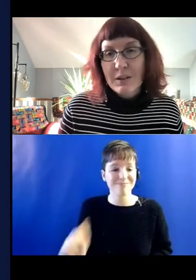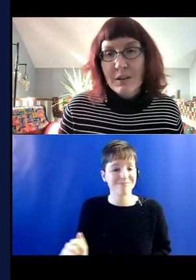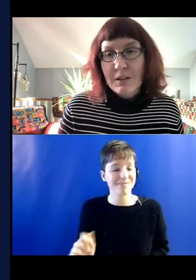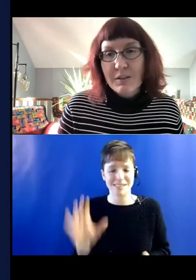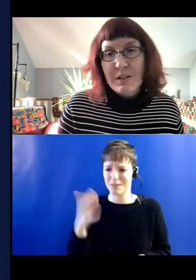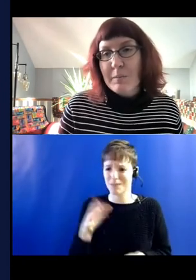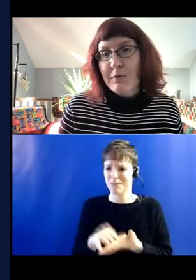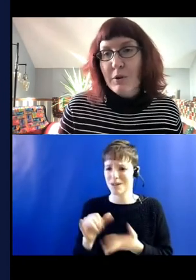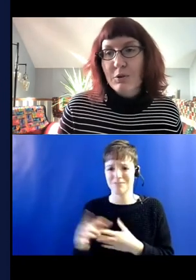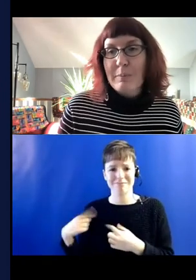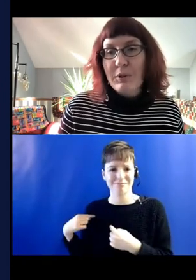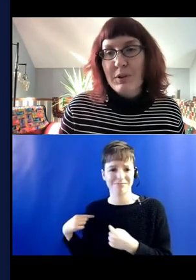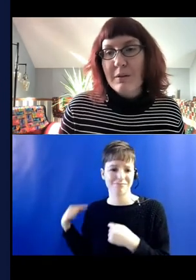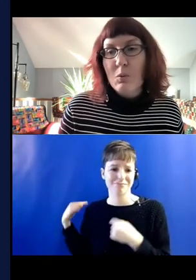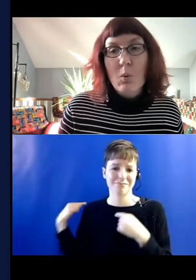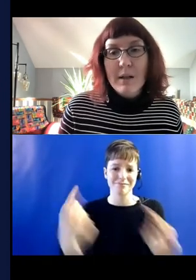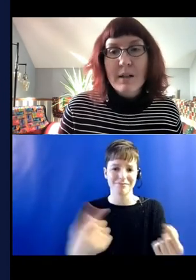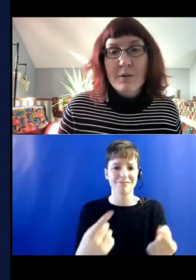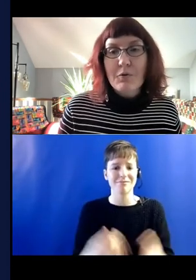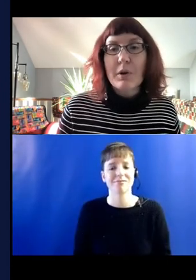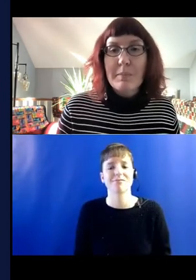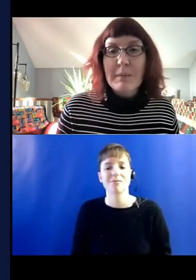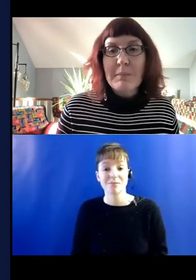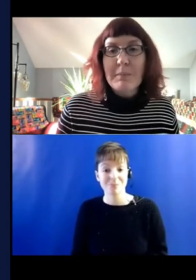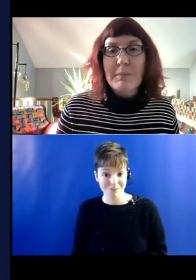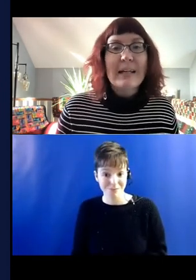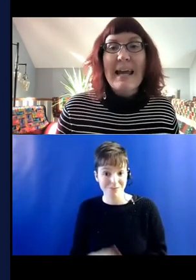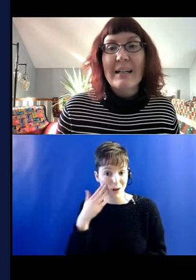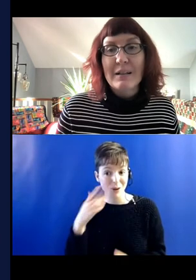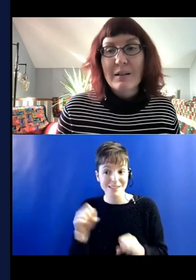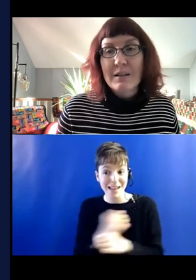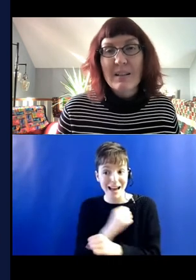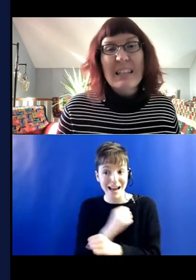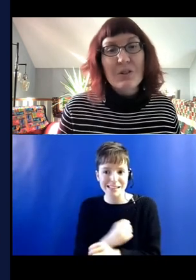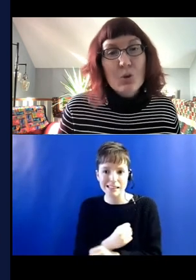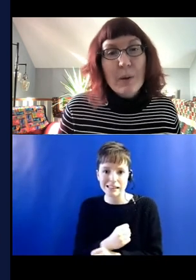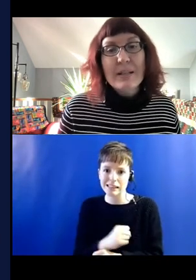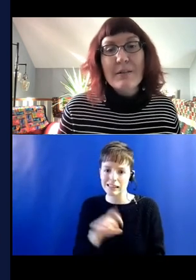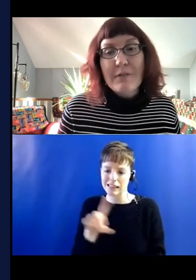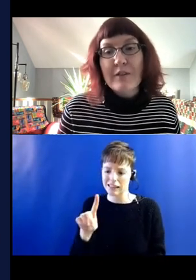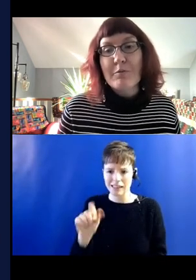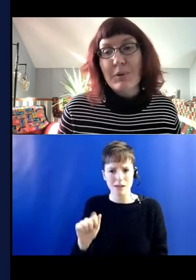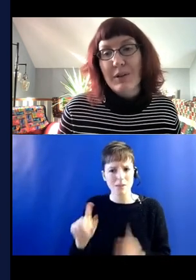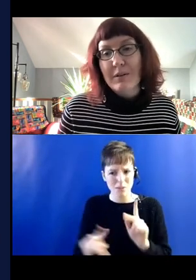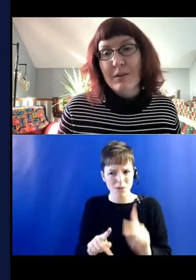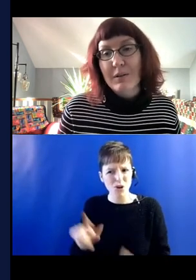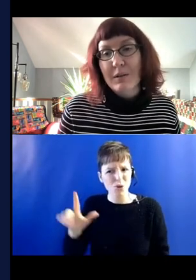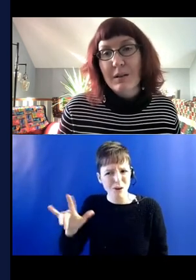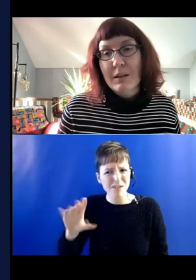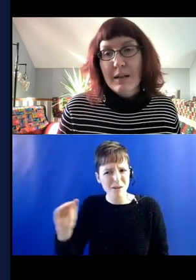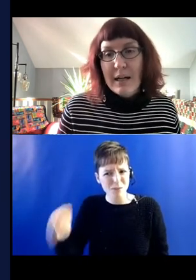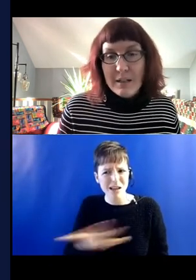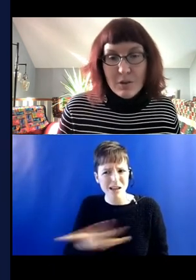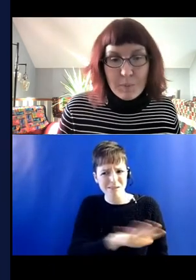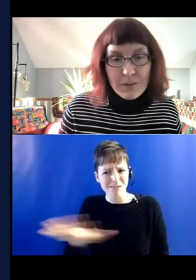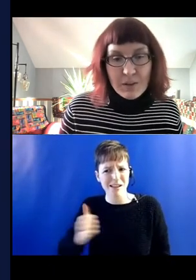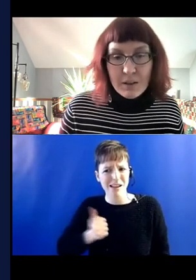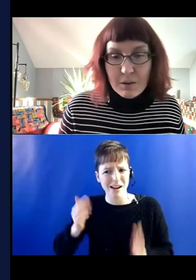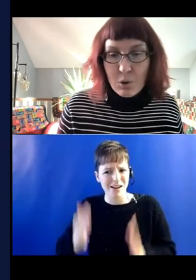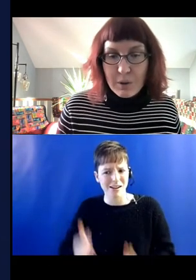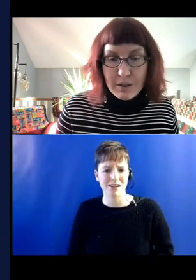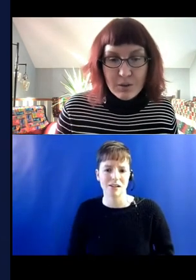stats. Disabled folks represent 1 in 4 people in Canada. That's 25%. And at